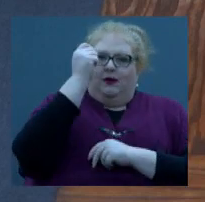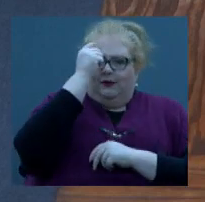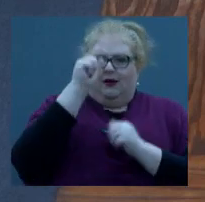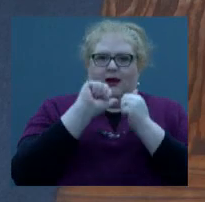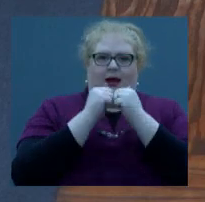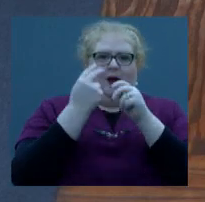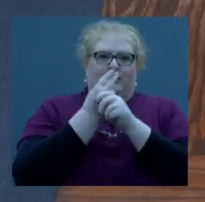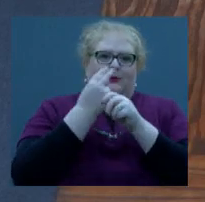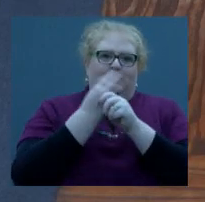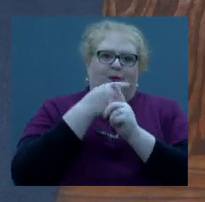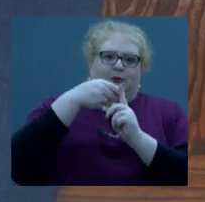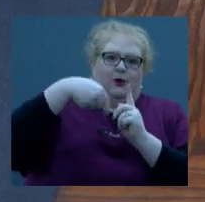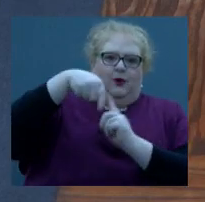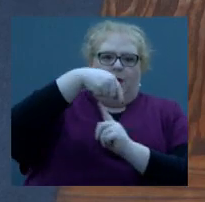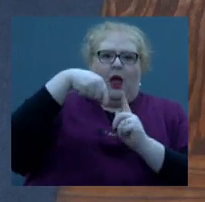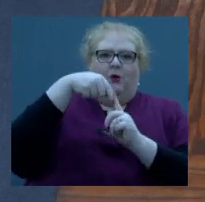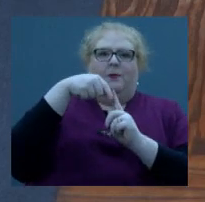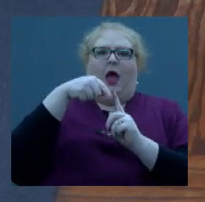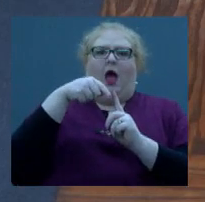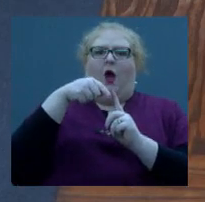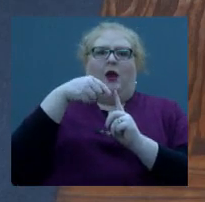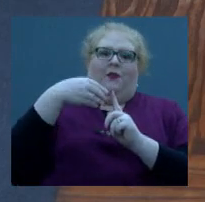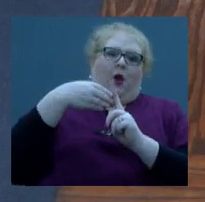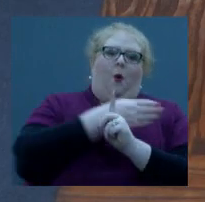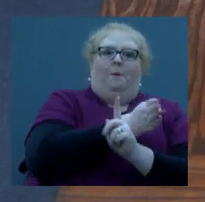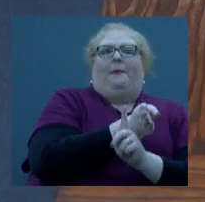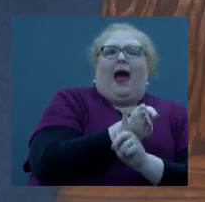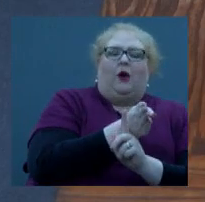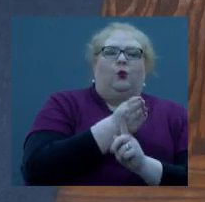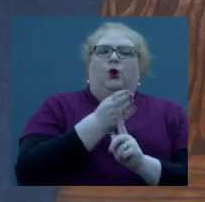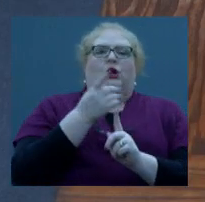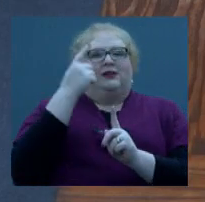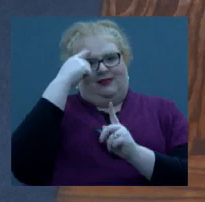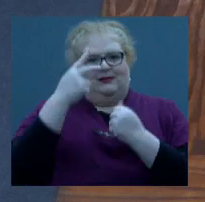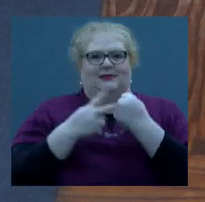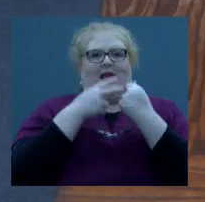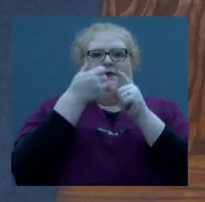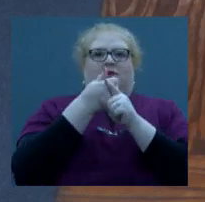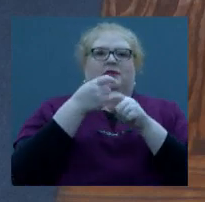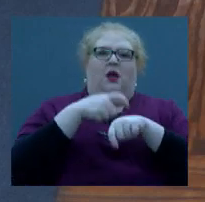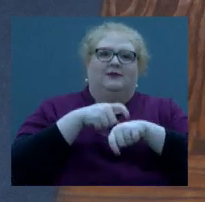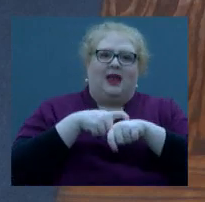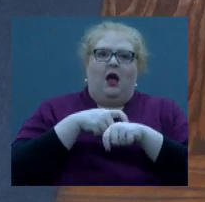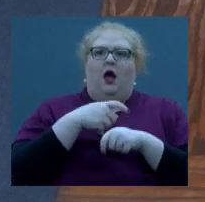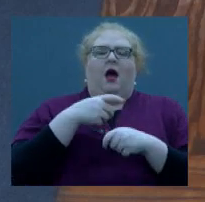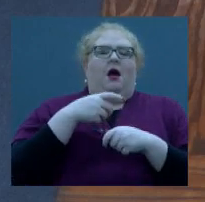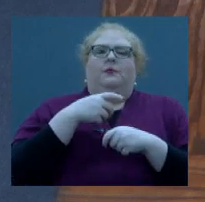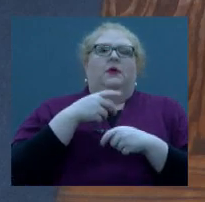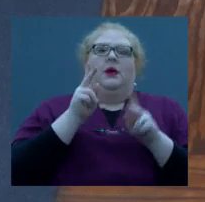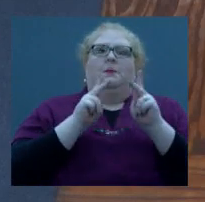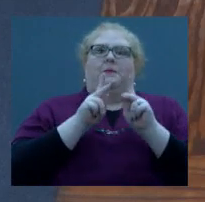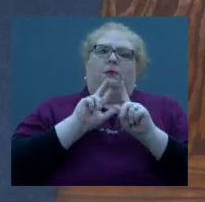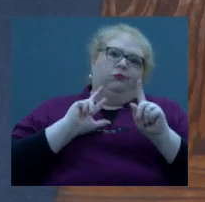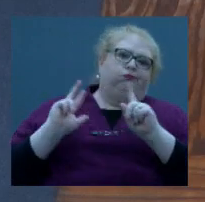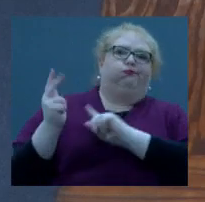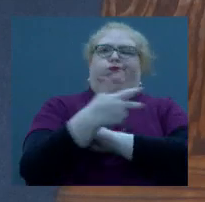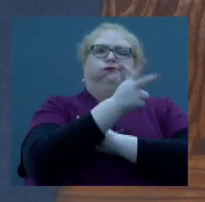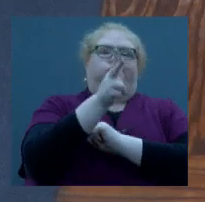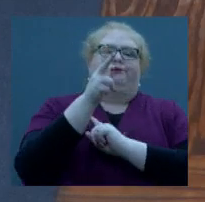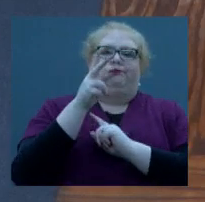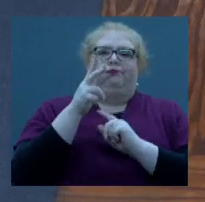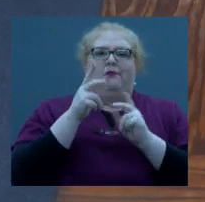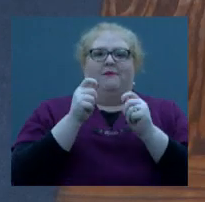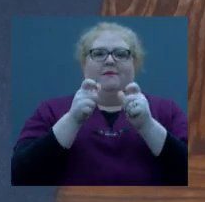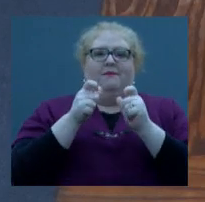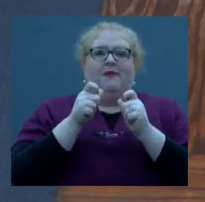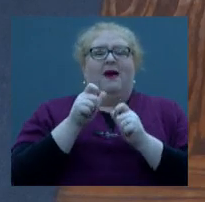through them backwards because they think they're saving time. People traveling at high rates of speed, including through the areas